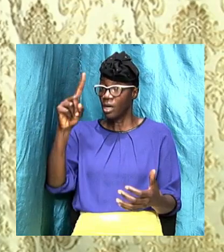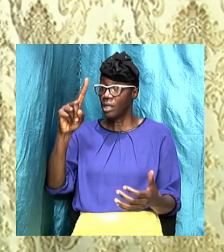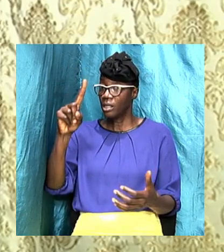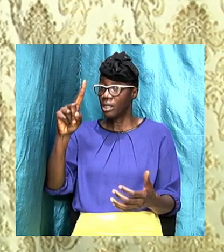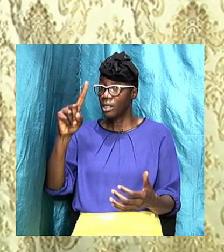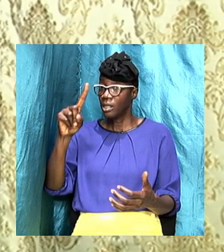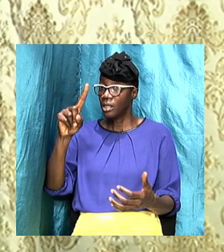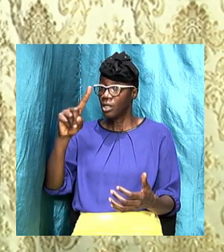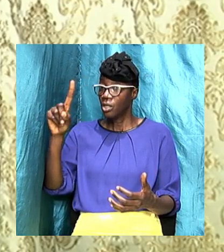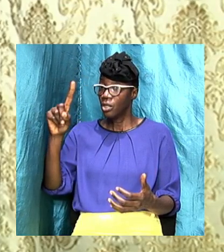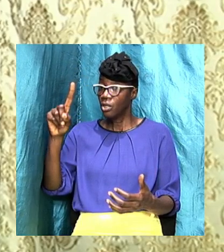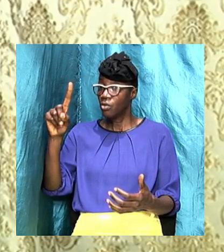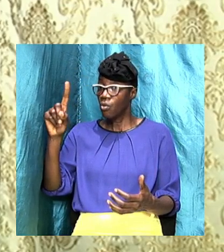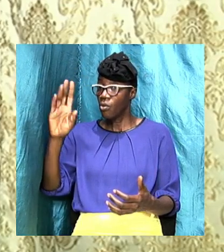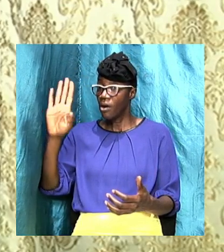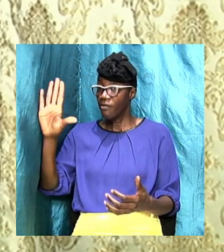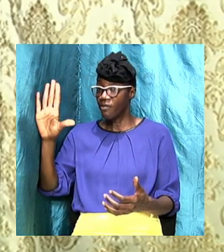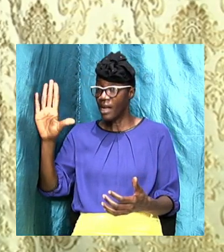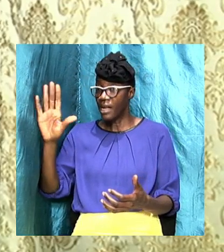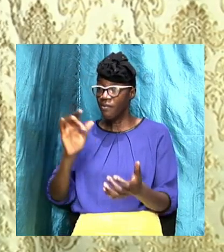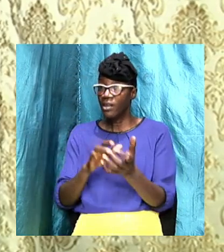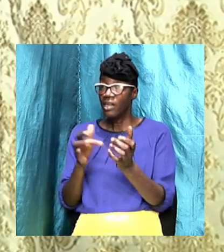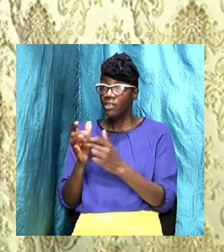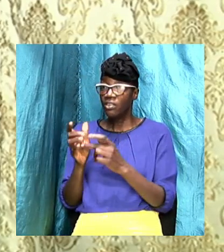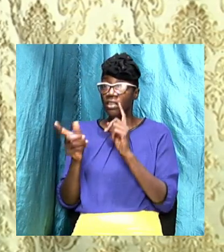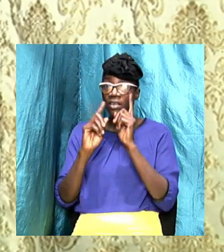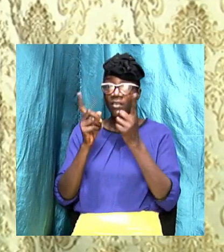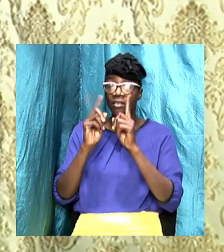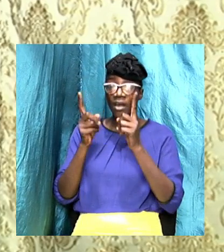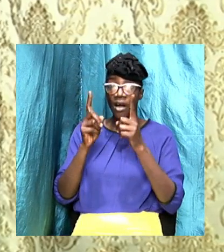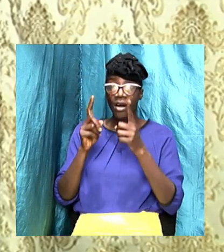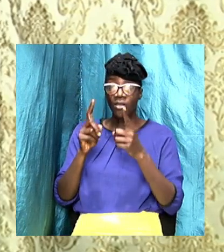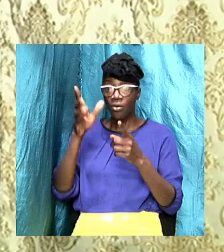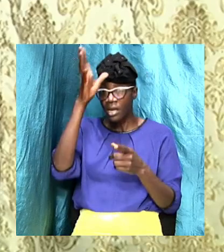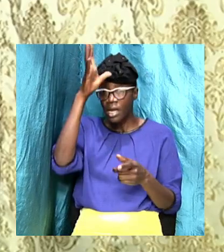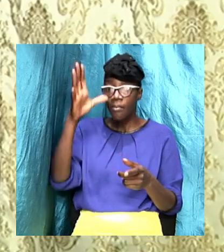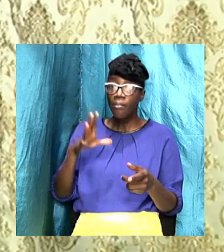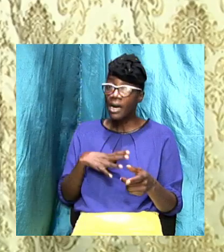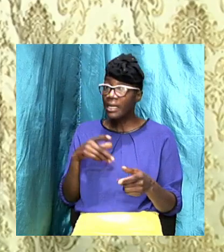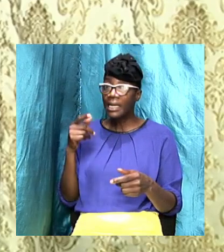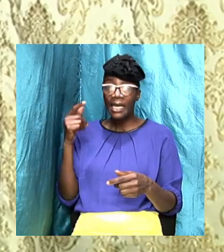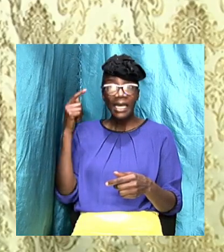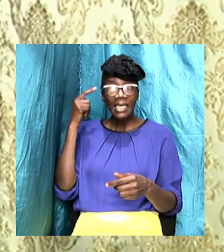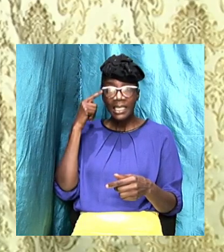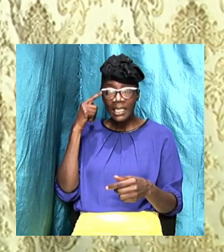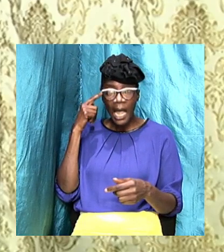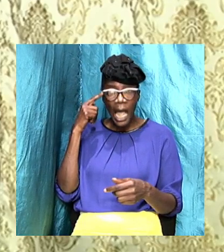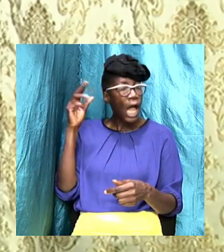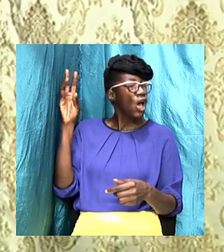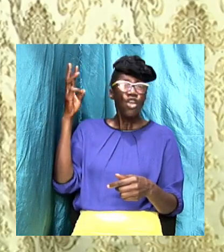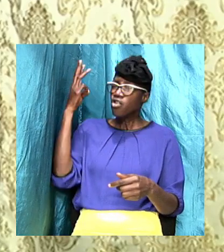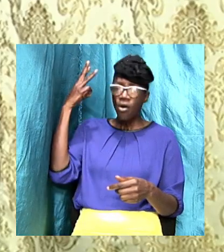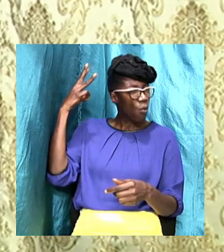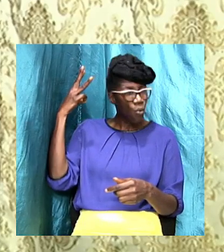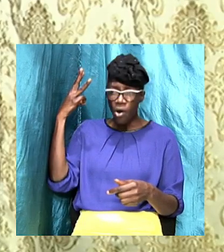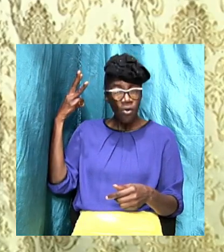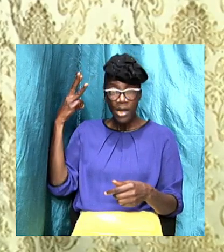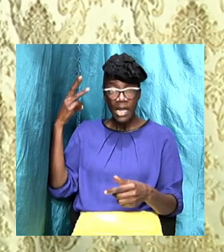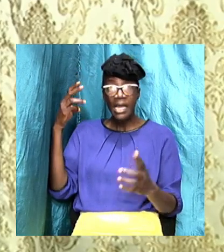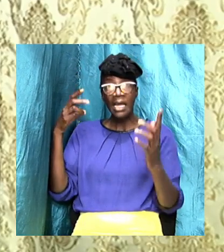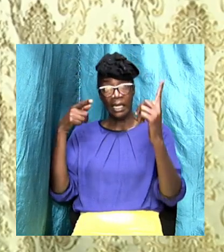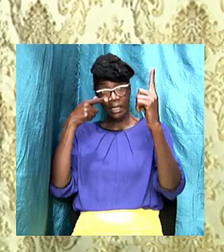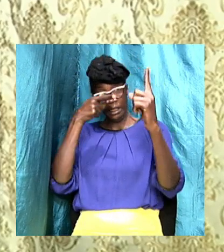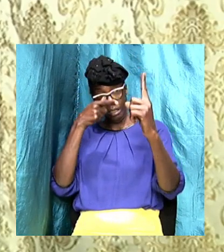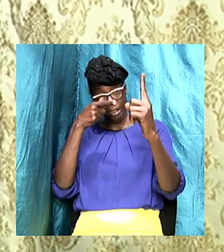we said that Jesus spoke to Nicodemus and he said, "Marvel not, I say unto thee, you must